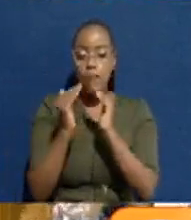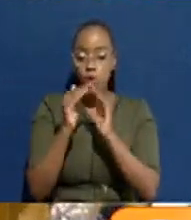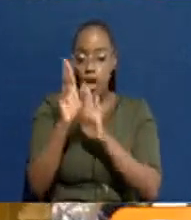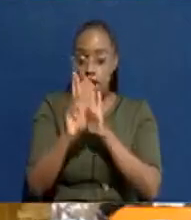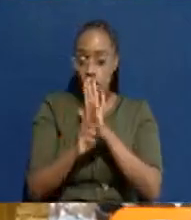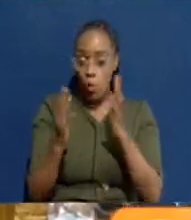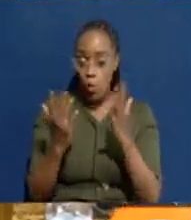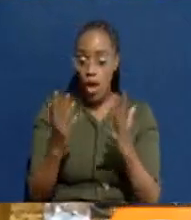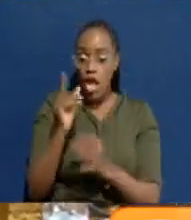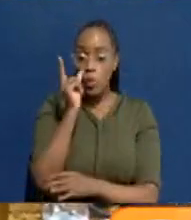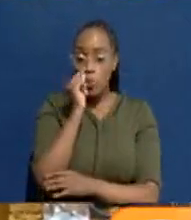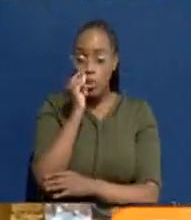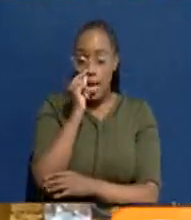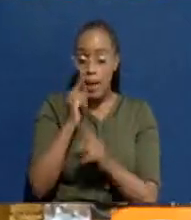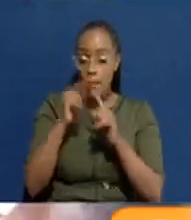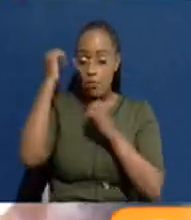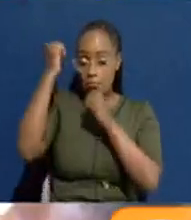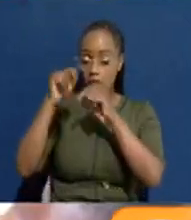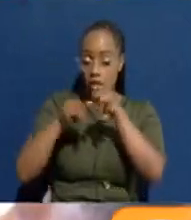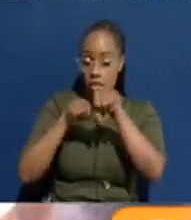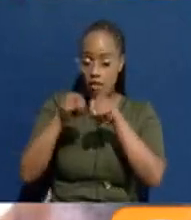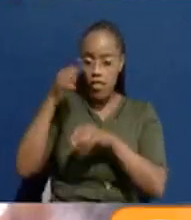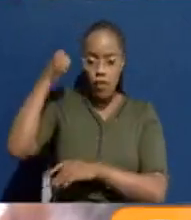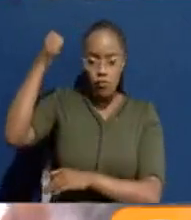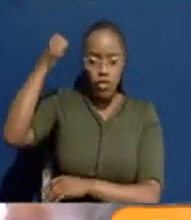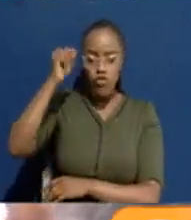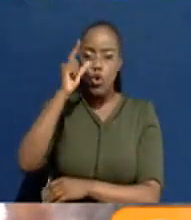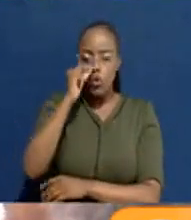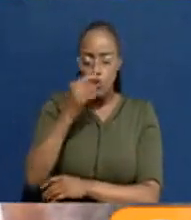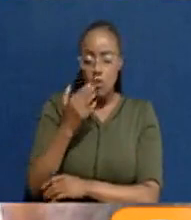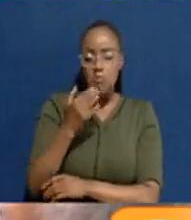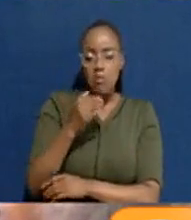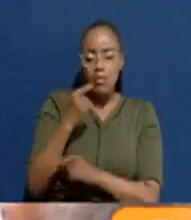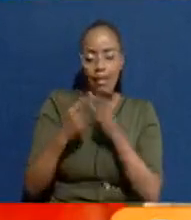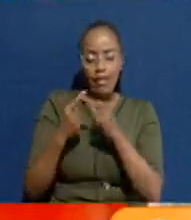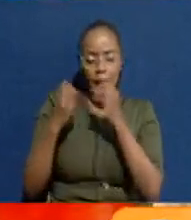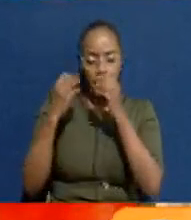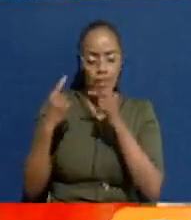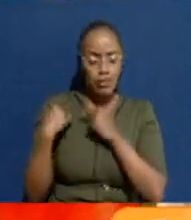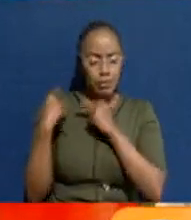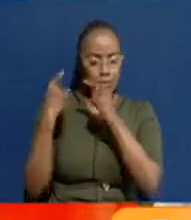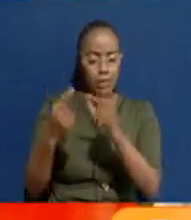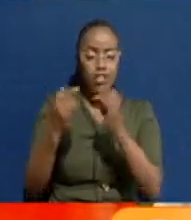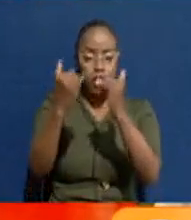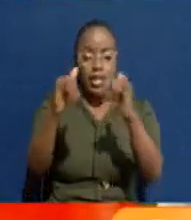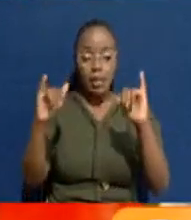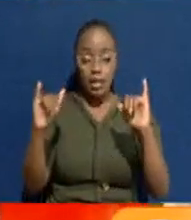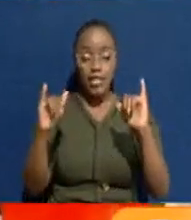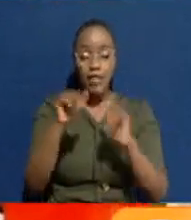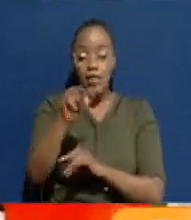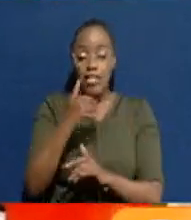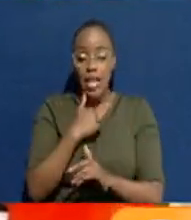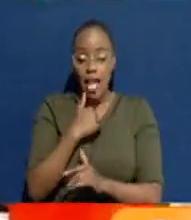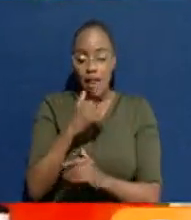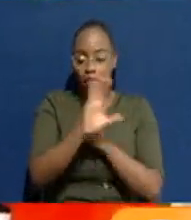Sudan. Though the military has dominated the politics of Sudan for much of its years of independence, the war-torn country has had